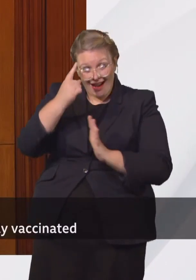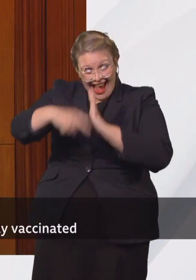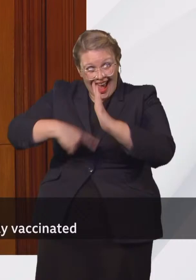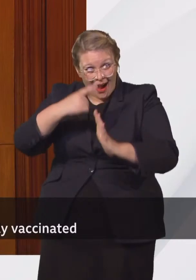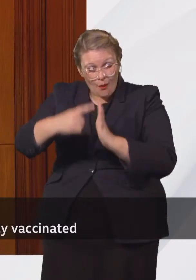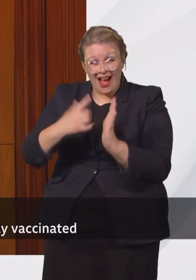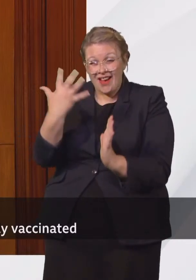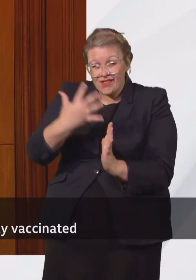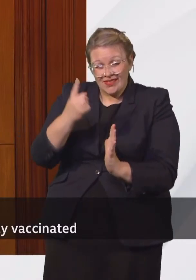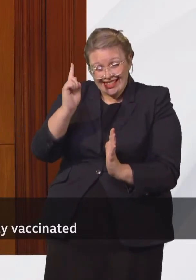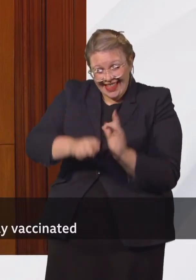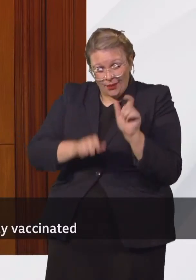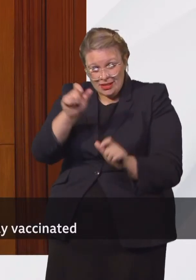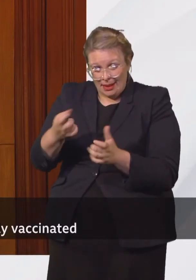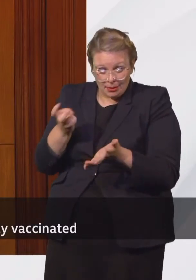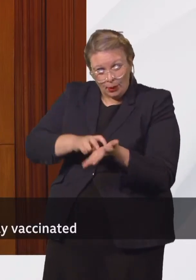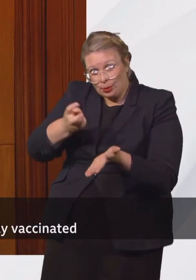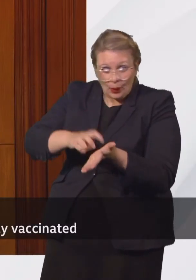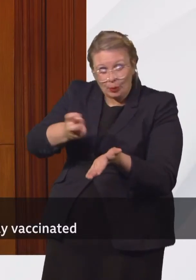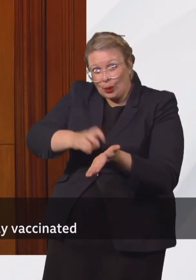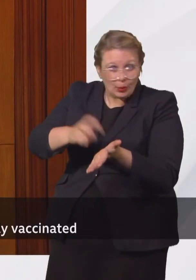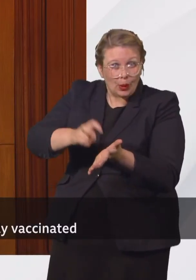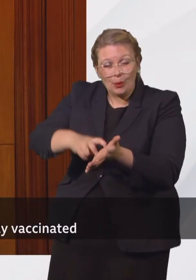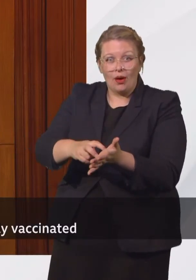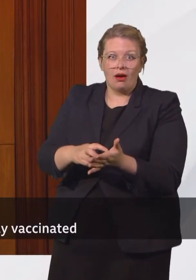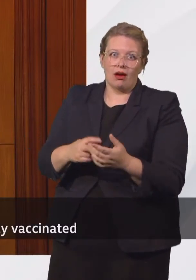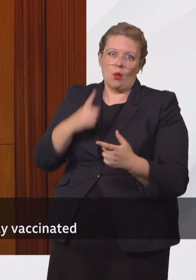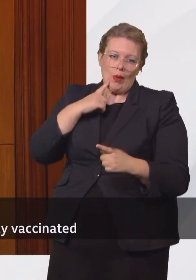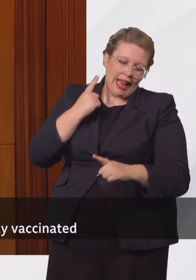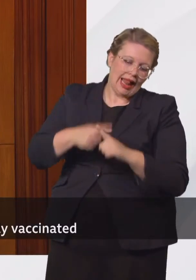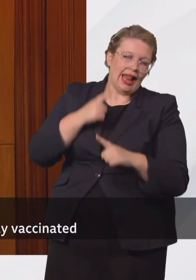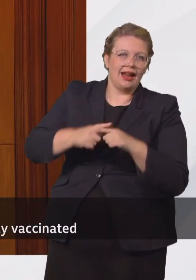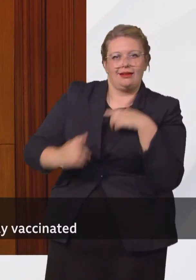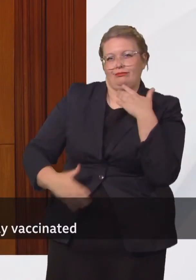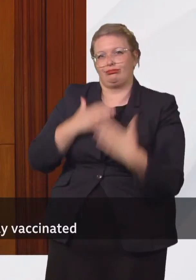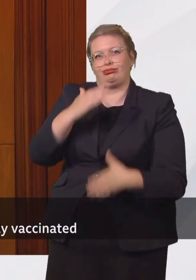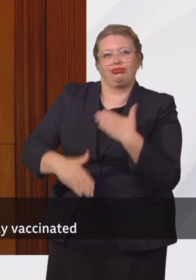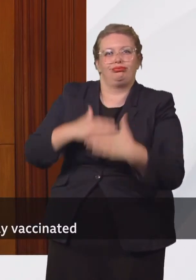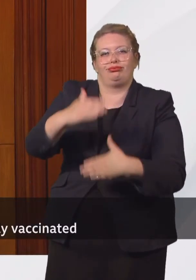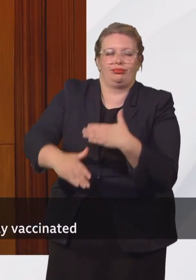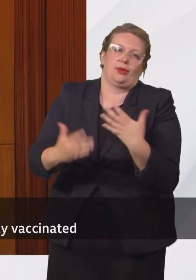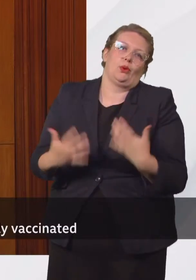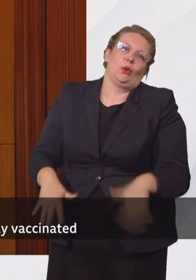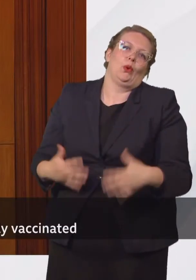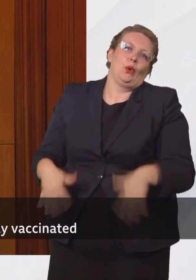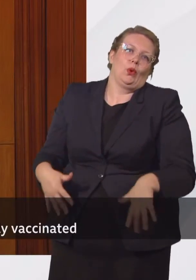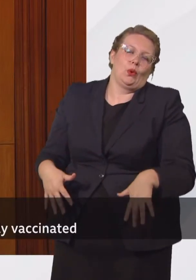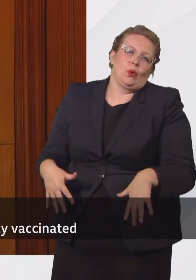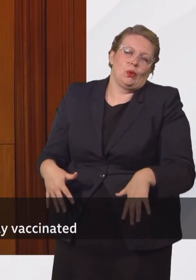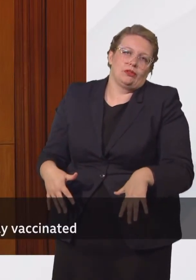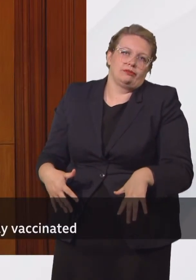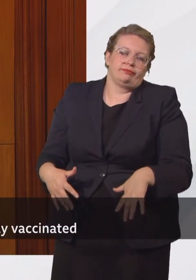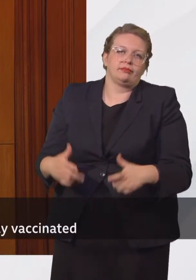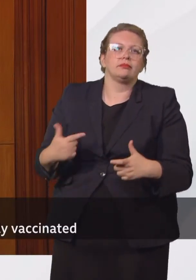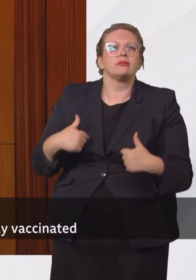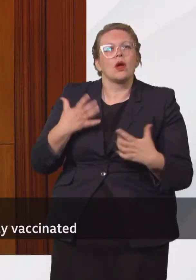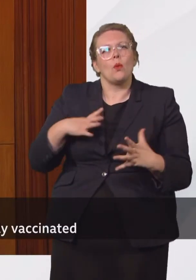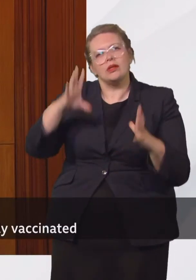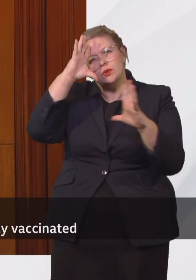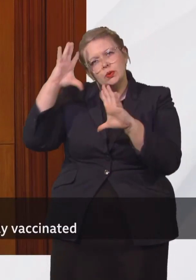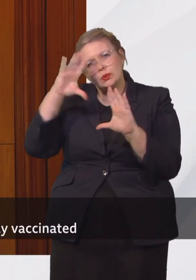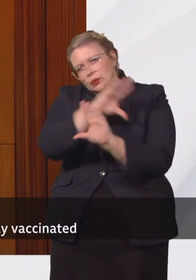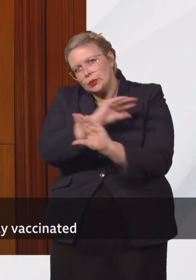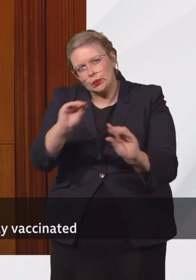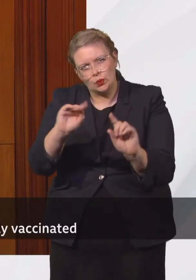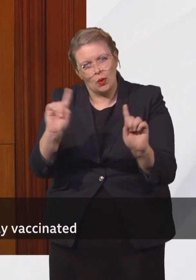incredible progress, and we'll continue to maintain that as far as supplies allow. So my message to everyone watching is the